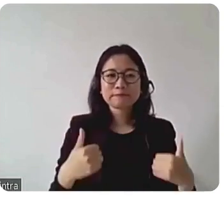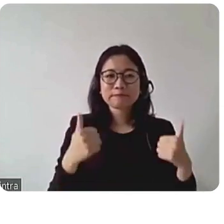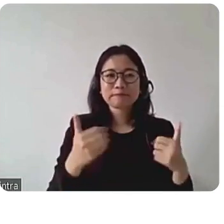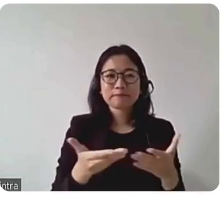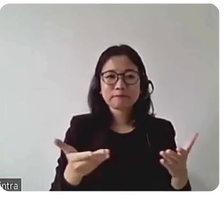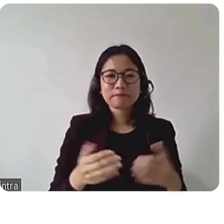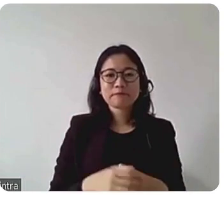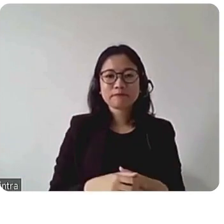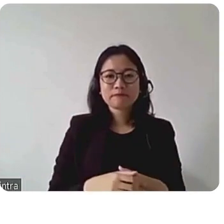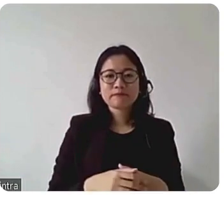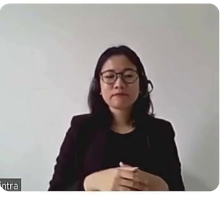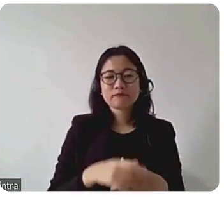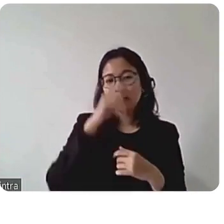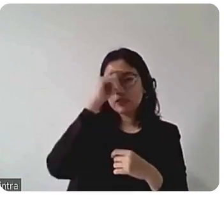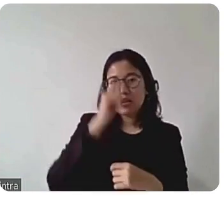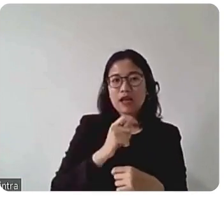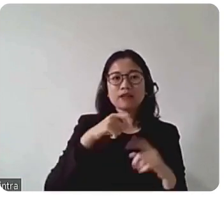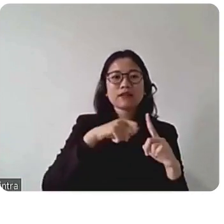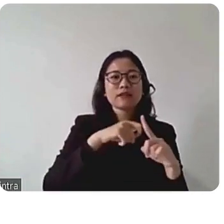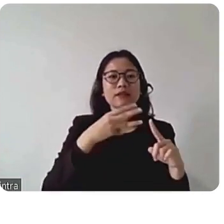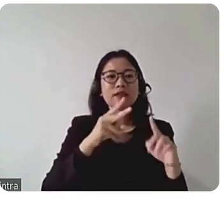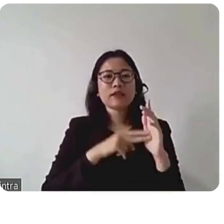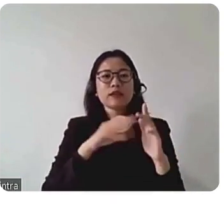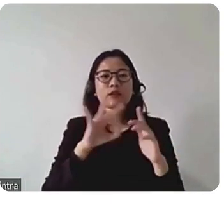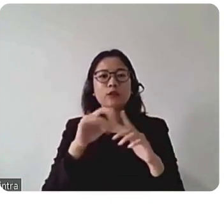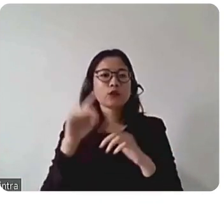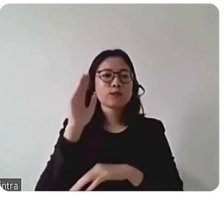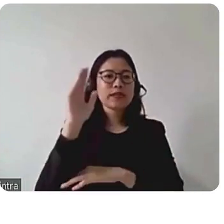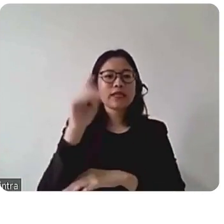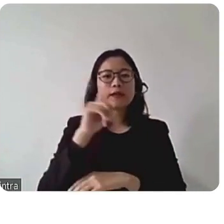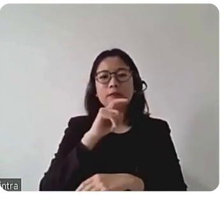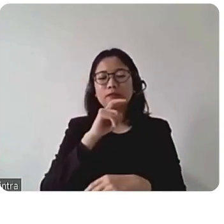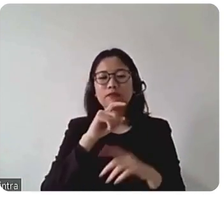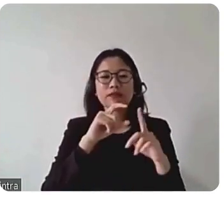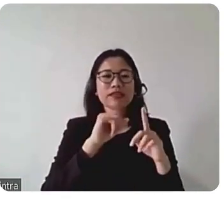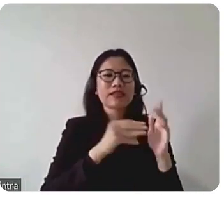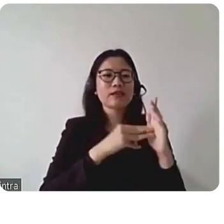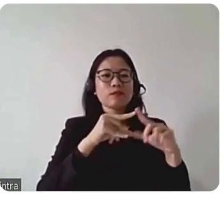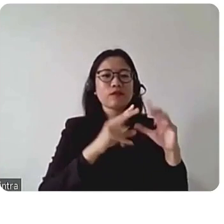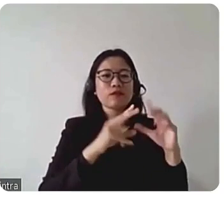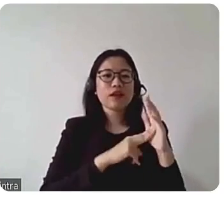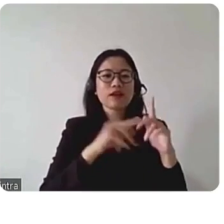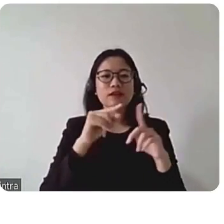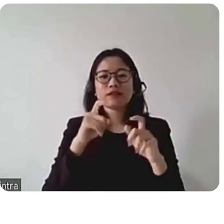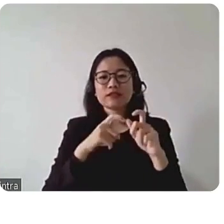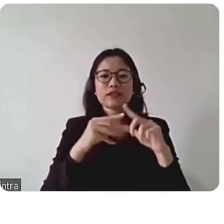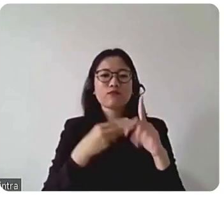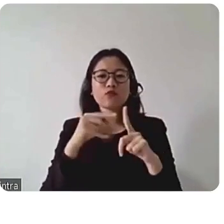Our honorable keynote speaker, Dr. Imran Pambudi, Director Communicable Disease Prevention and